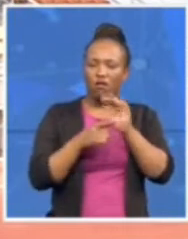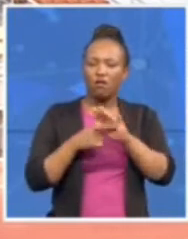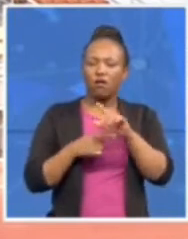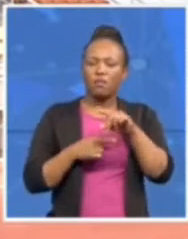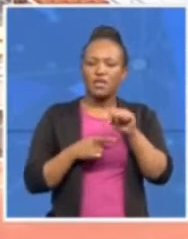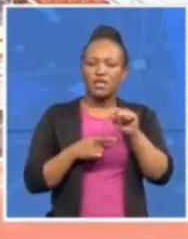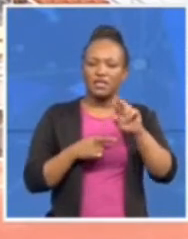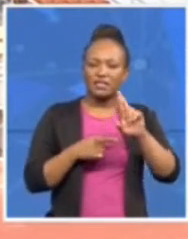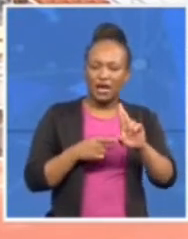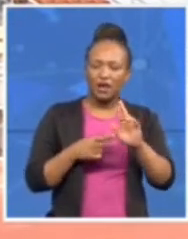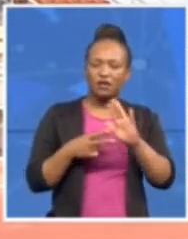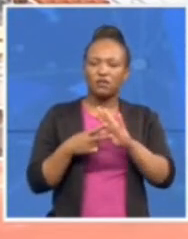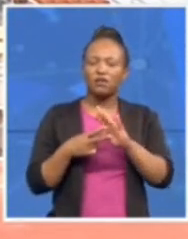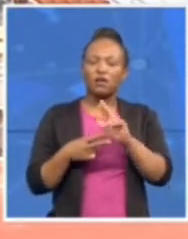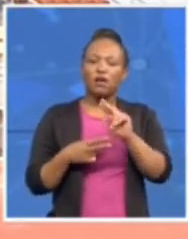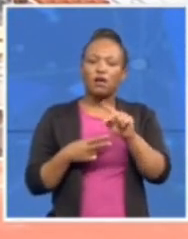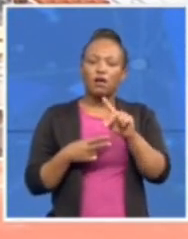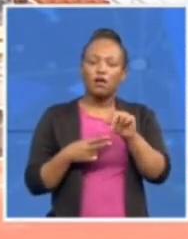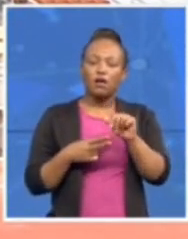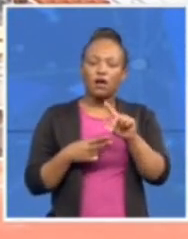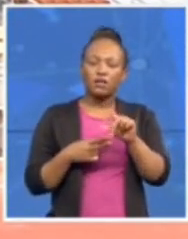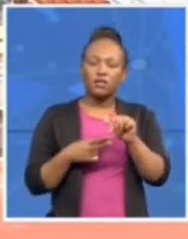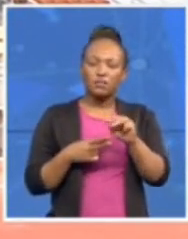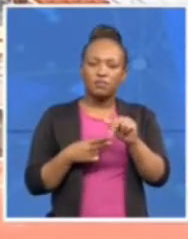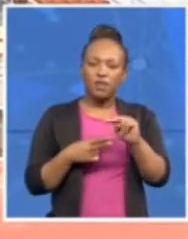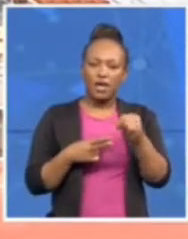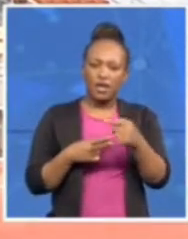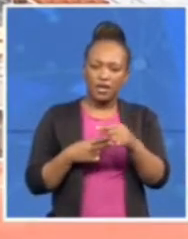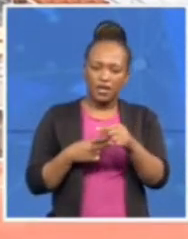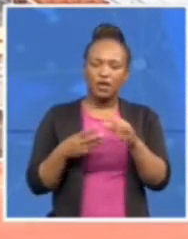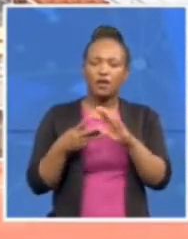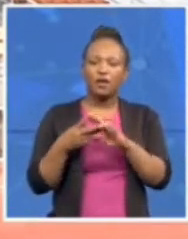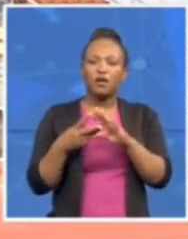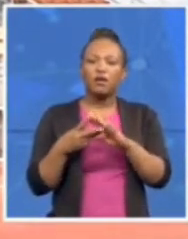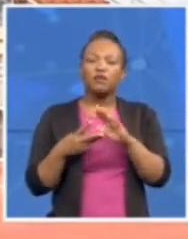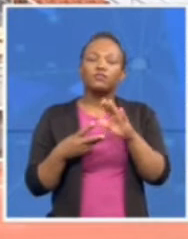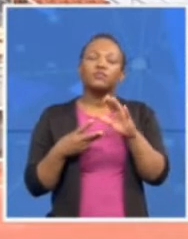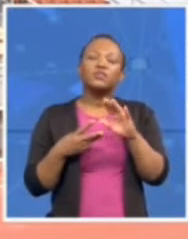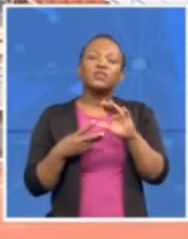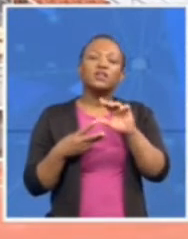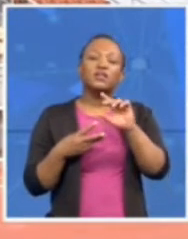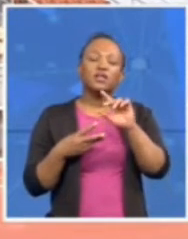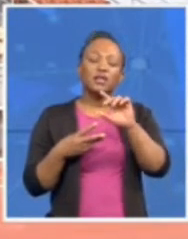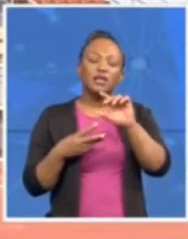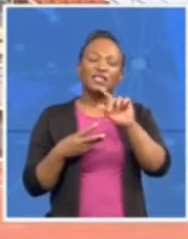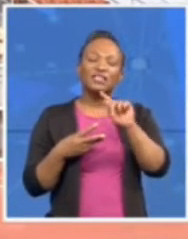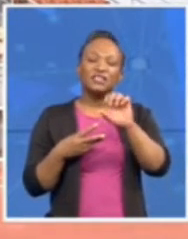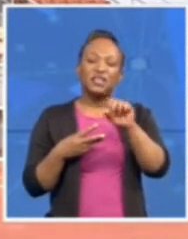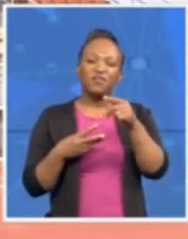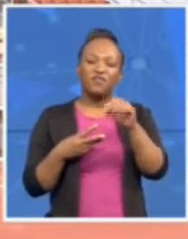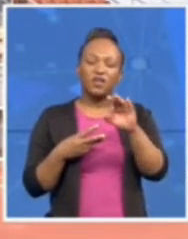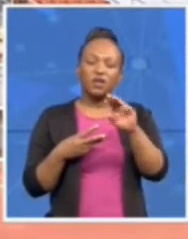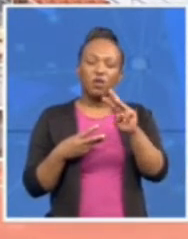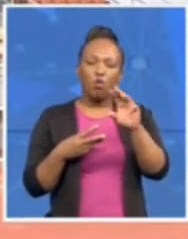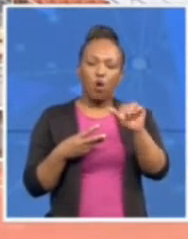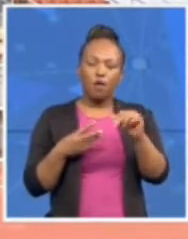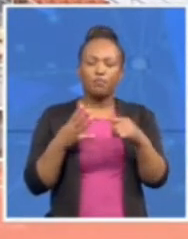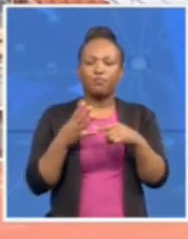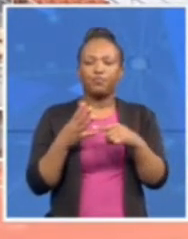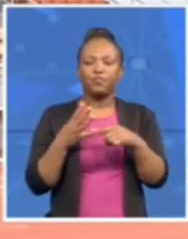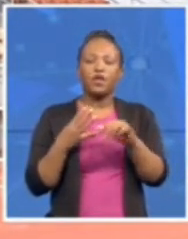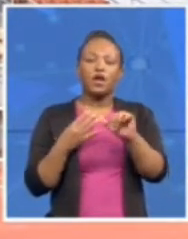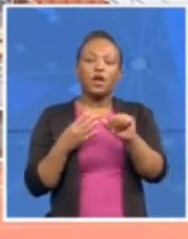of Chifua Moofe. This is the home of Alpheus Maliva. This is the home of Peter Mokaba. This is the home of Festus Mthudi.